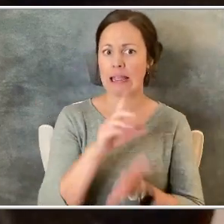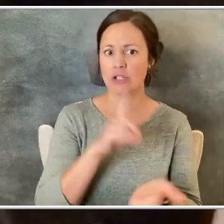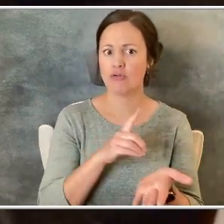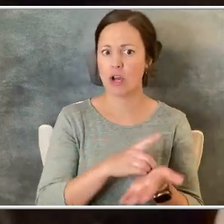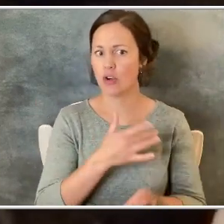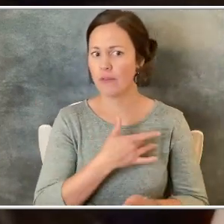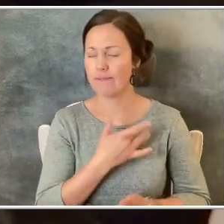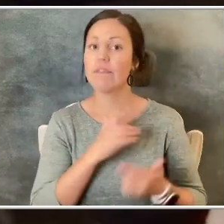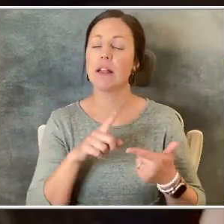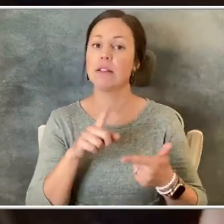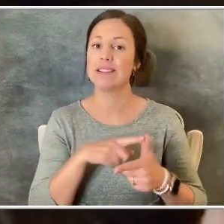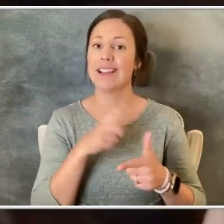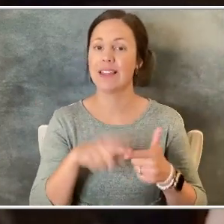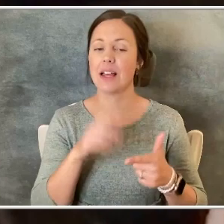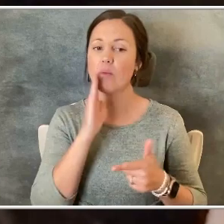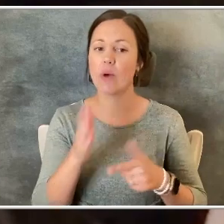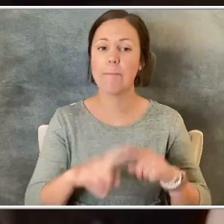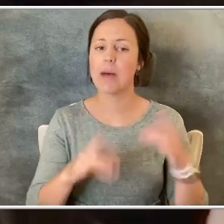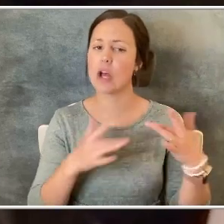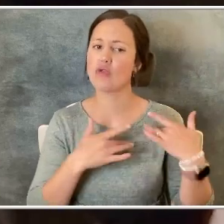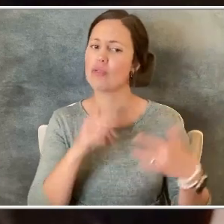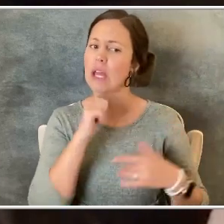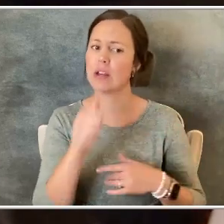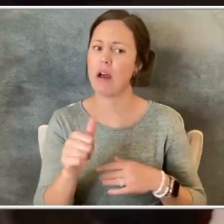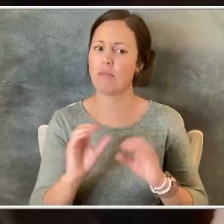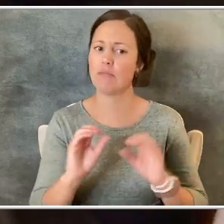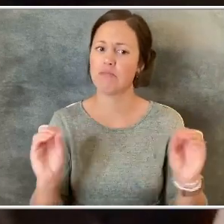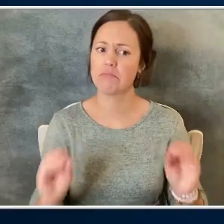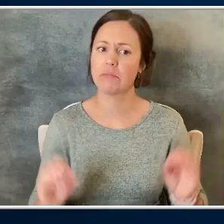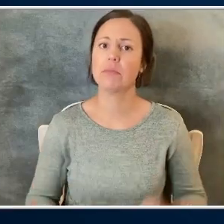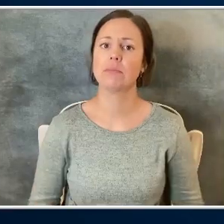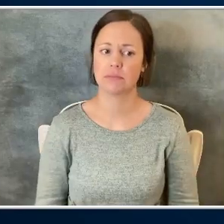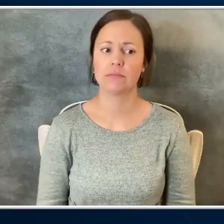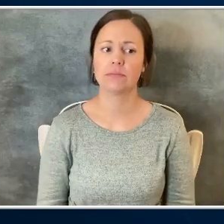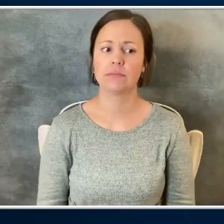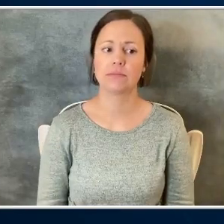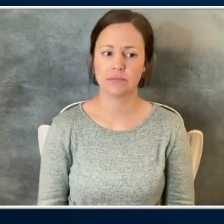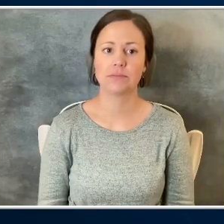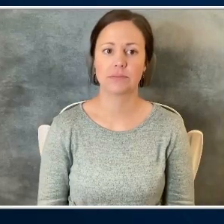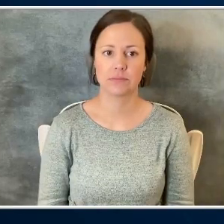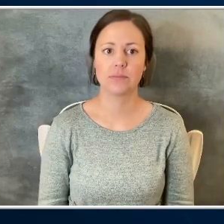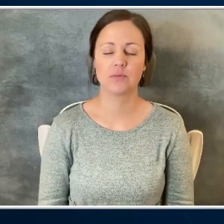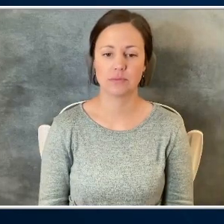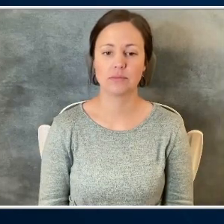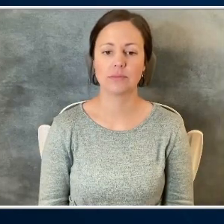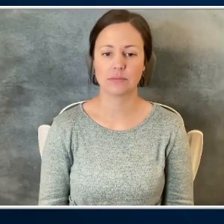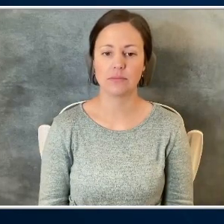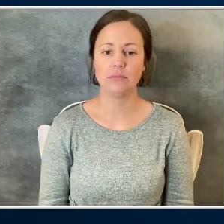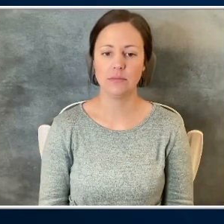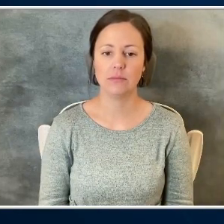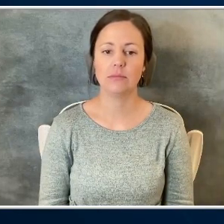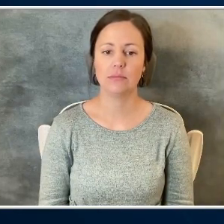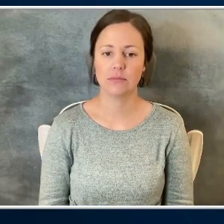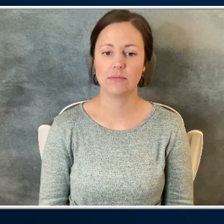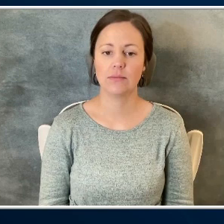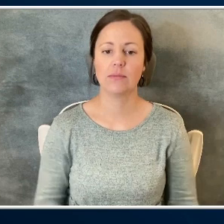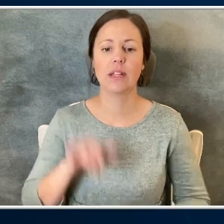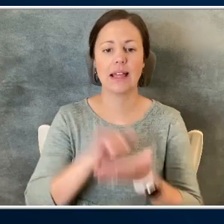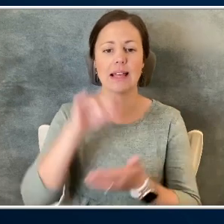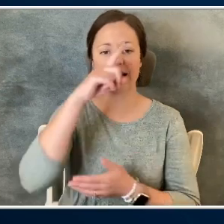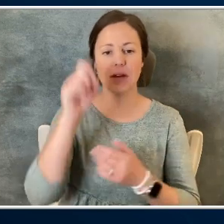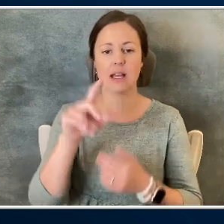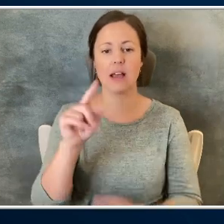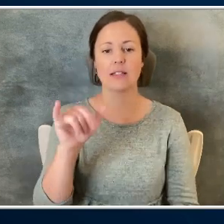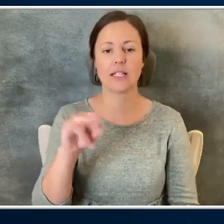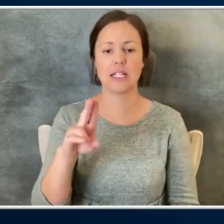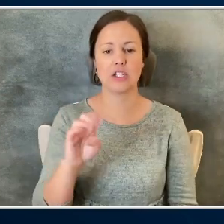it's usually they don't do breast imaging. And I think, and just to say to our audience, that's because the tissue that causes breast cancer